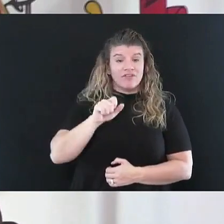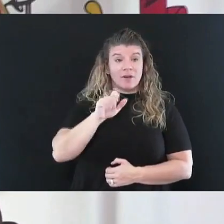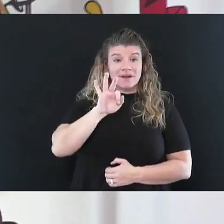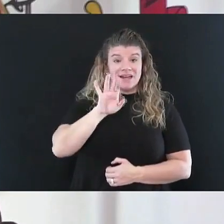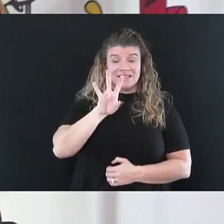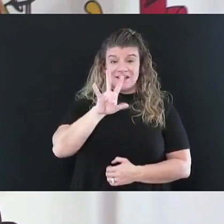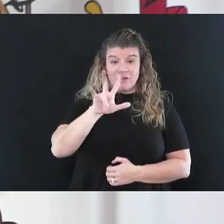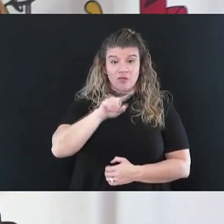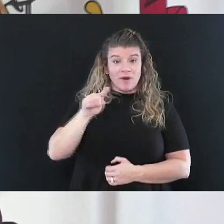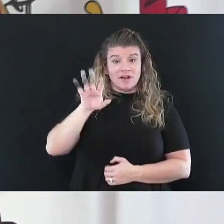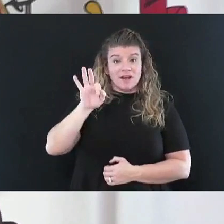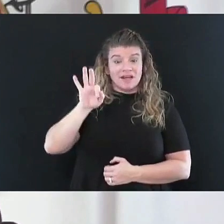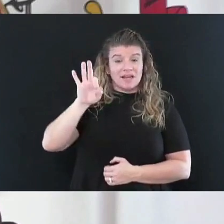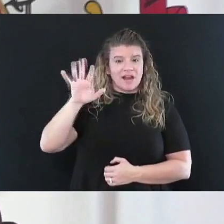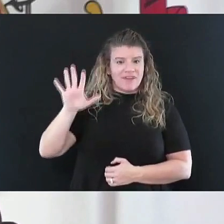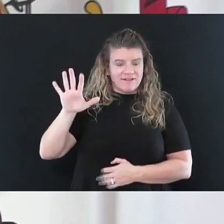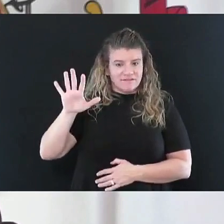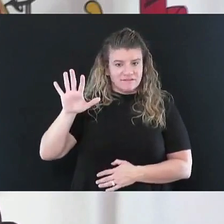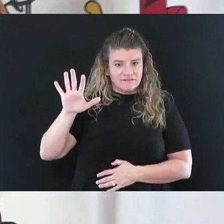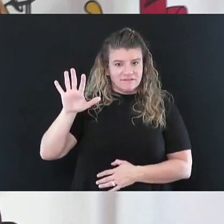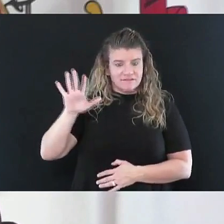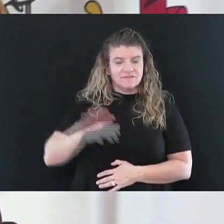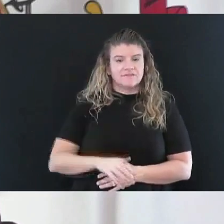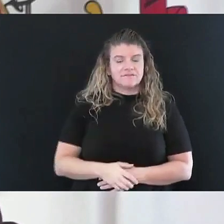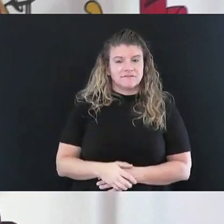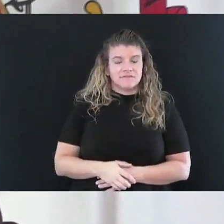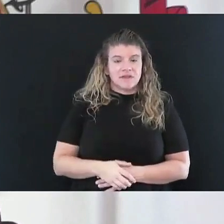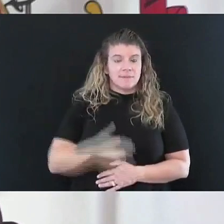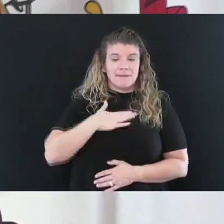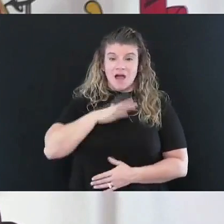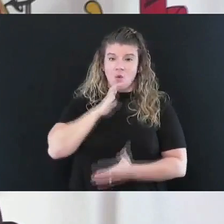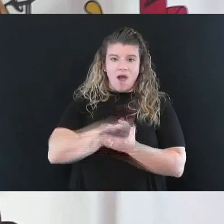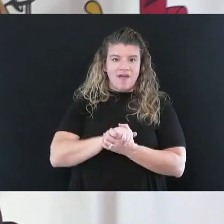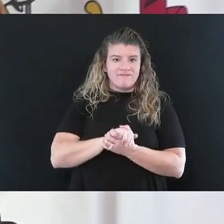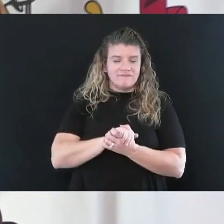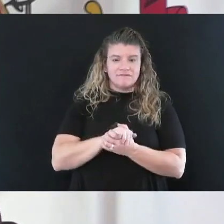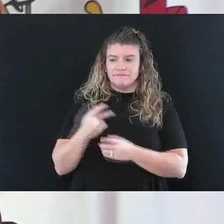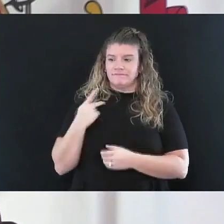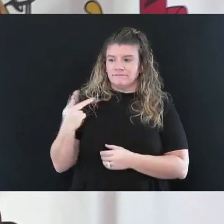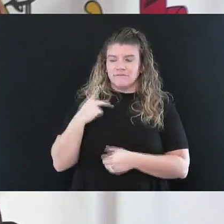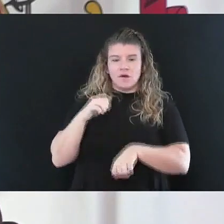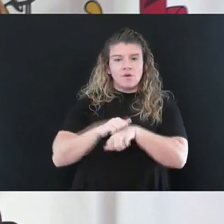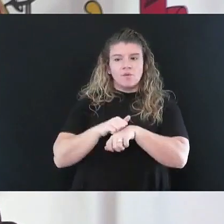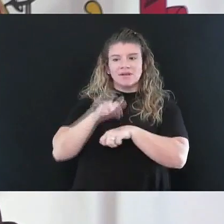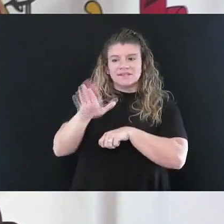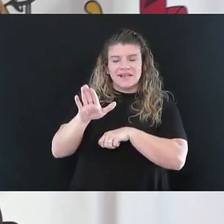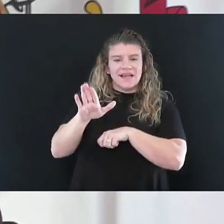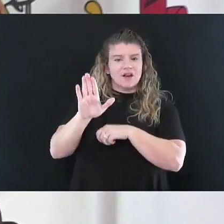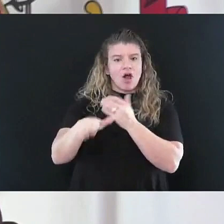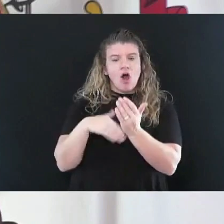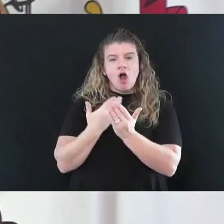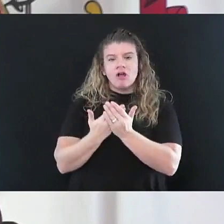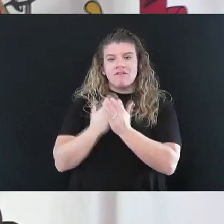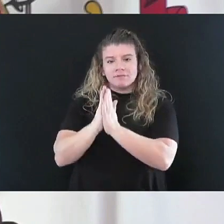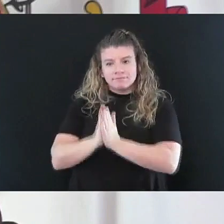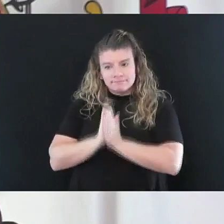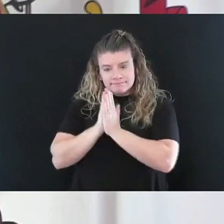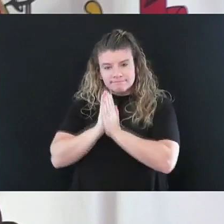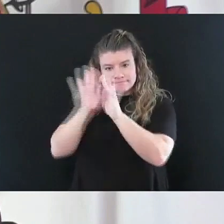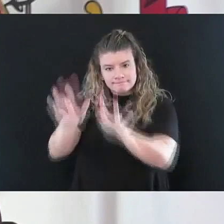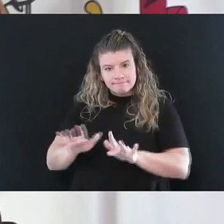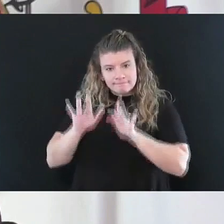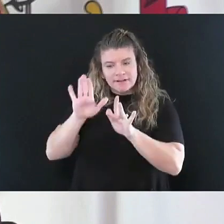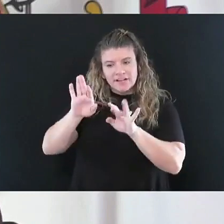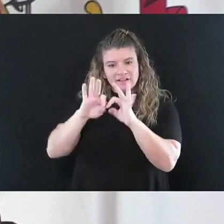to 1995. And Kathy and I send all of our deepest condolences to the family and the friends,